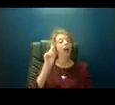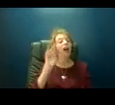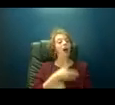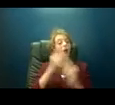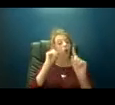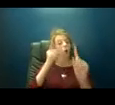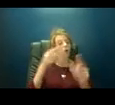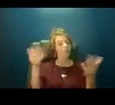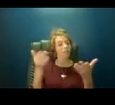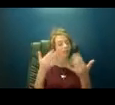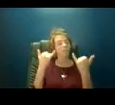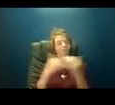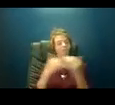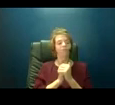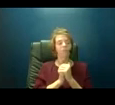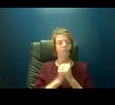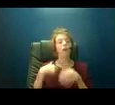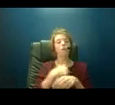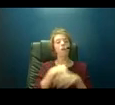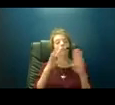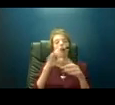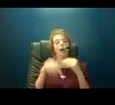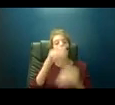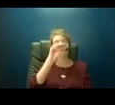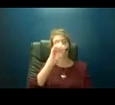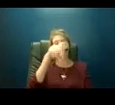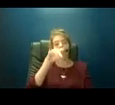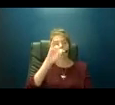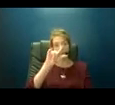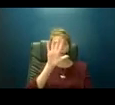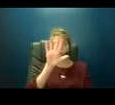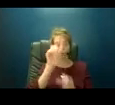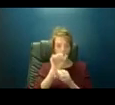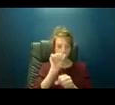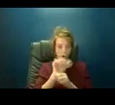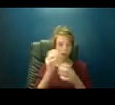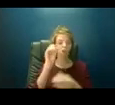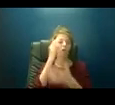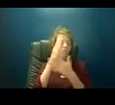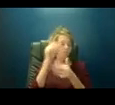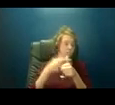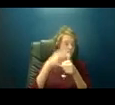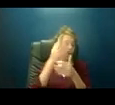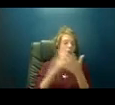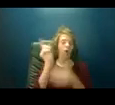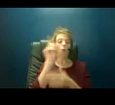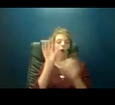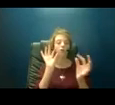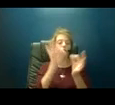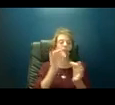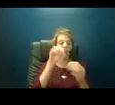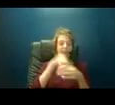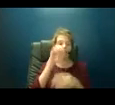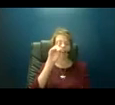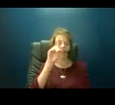in this workshop, we're going to talk about mapping your work. So the first part is where you fit in this educational